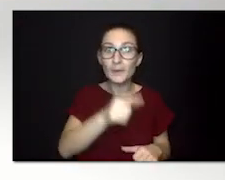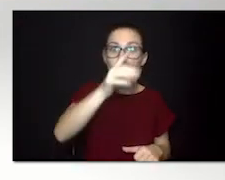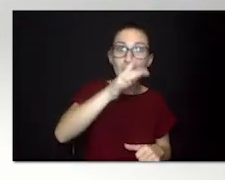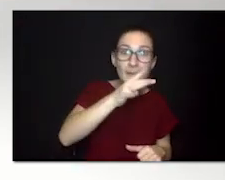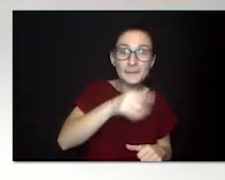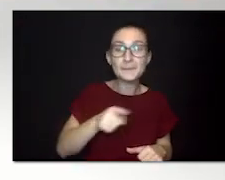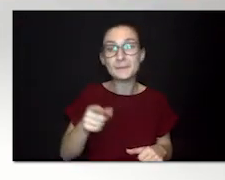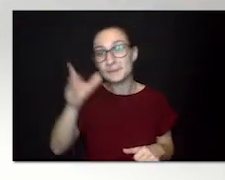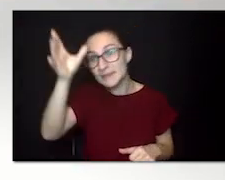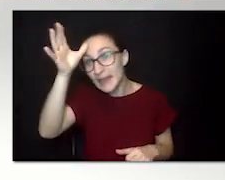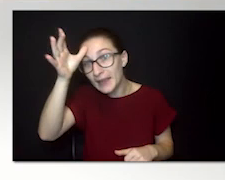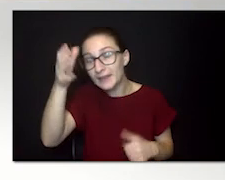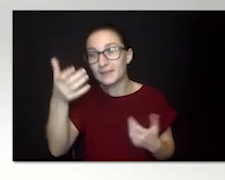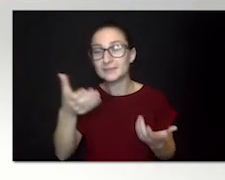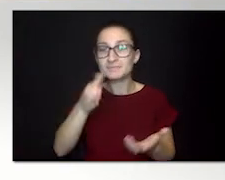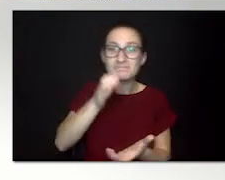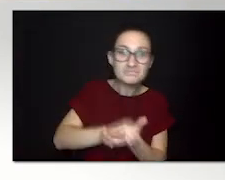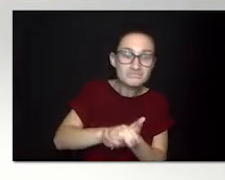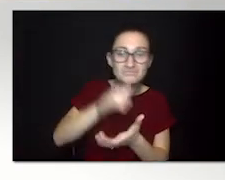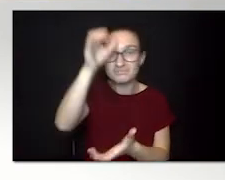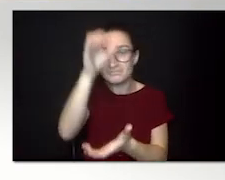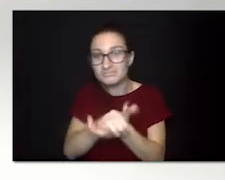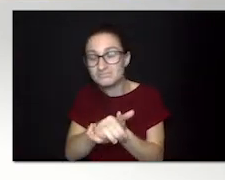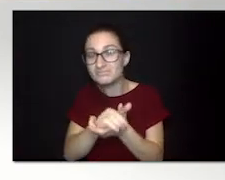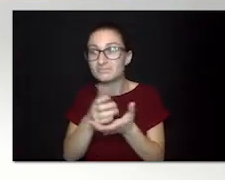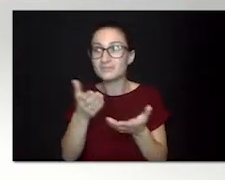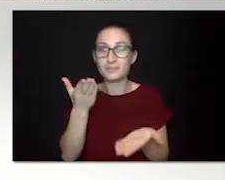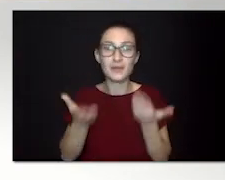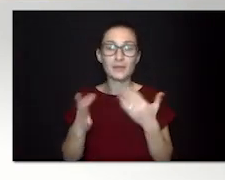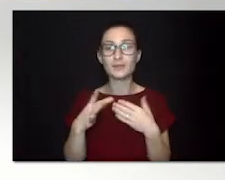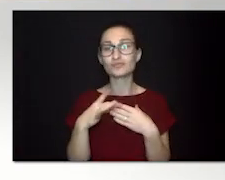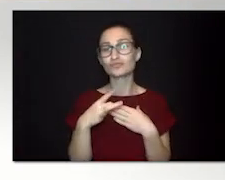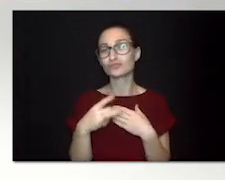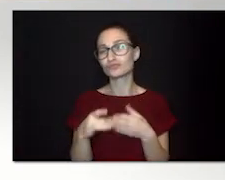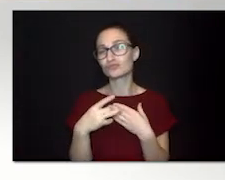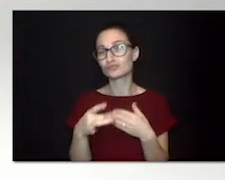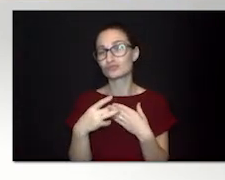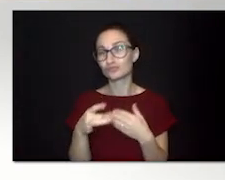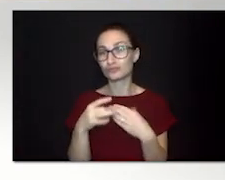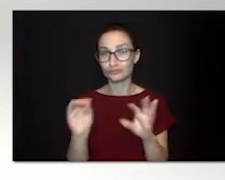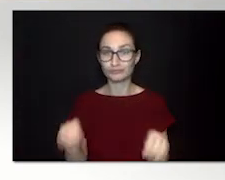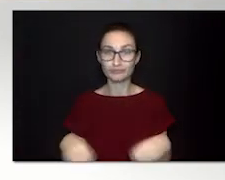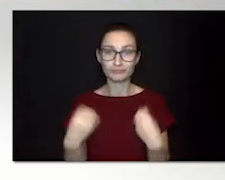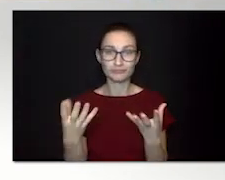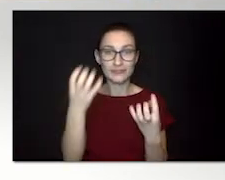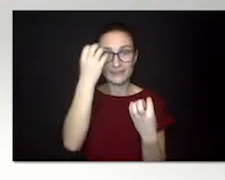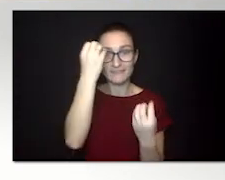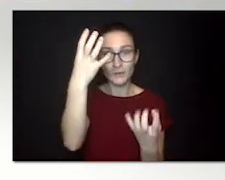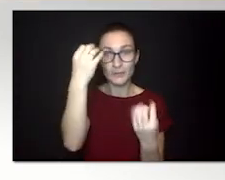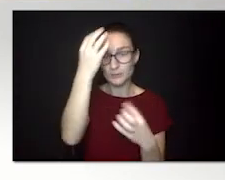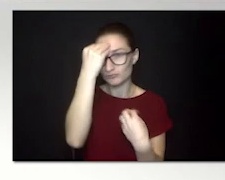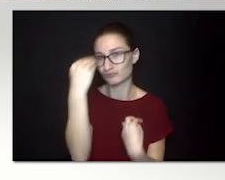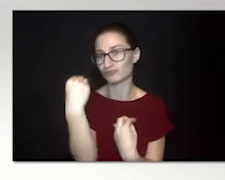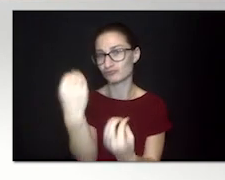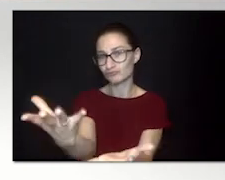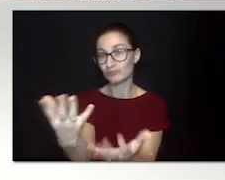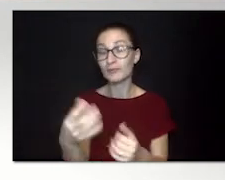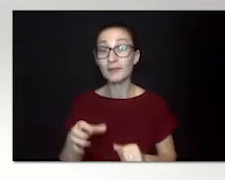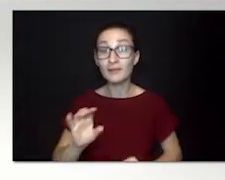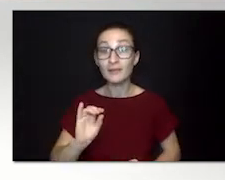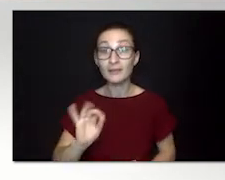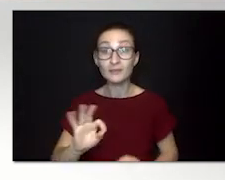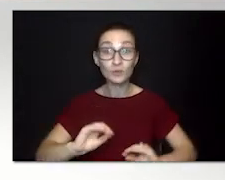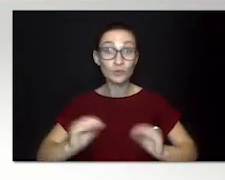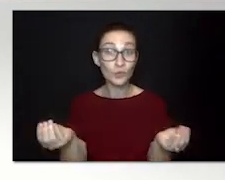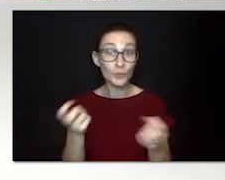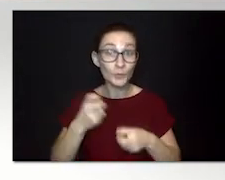dad or spouse or sibling or whoever, and so they're a little bit maybe freely giving out information. So if you haven't run